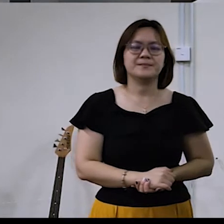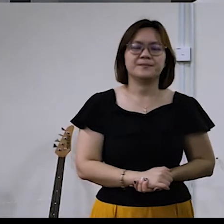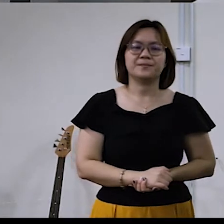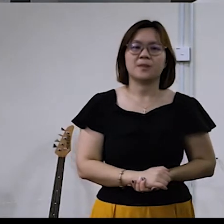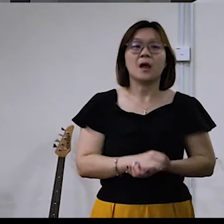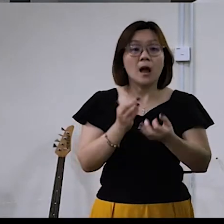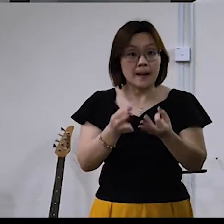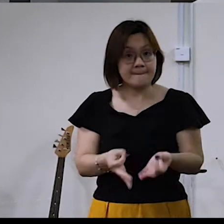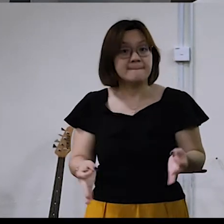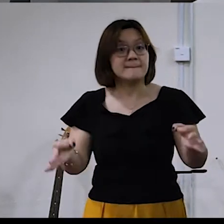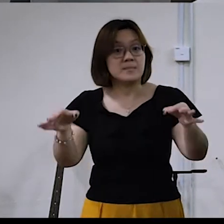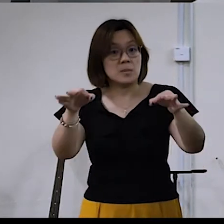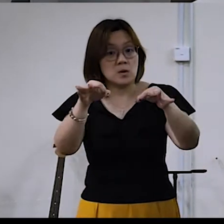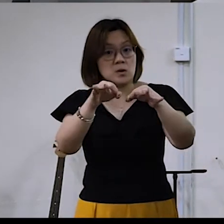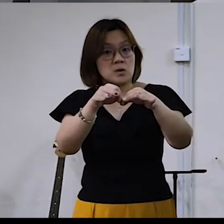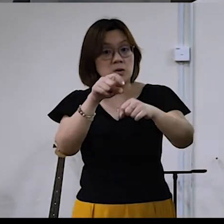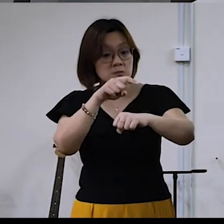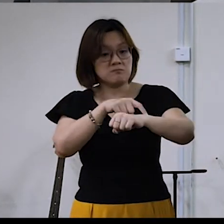Isn't it?